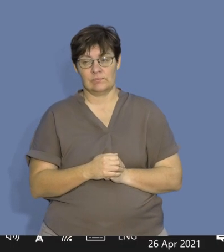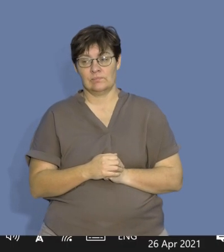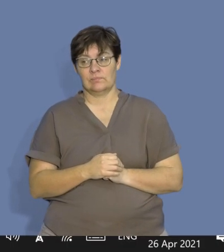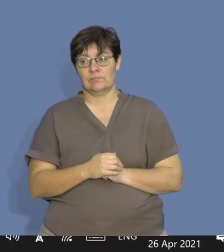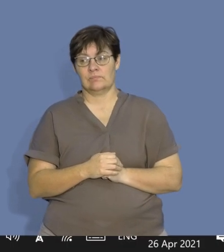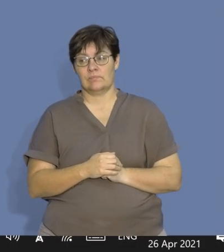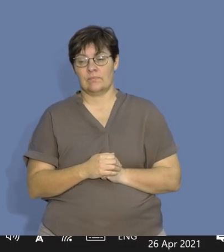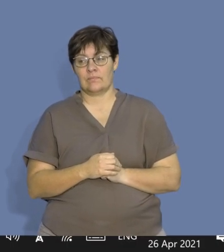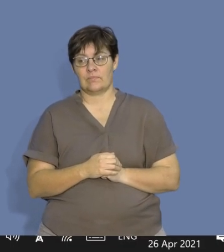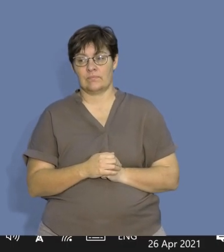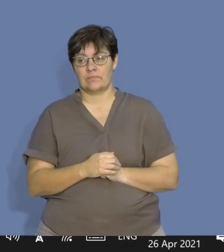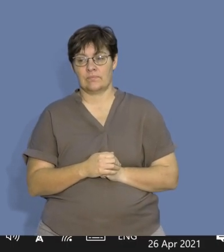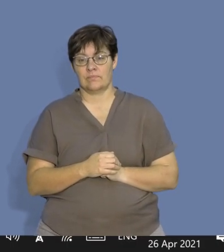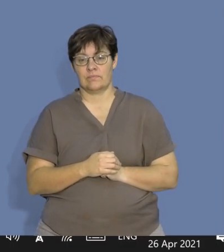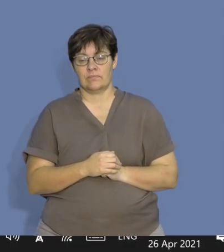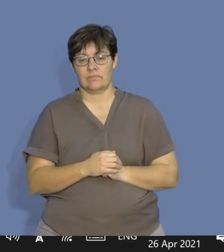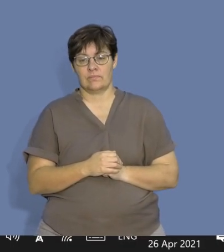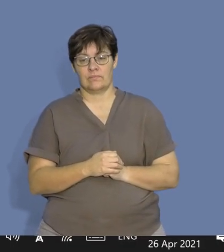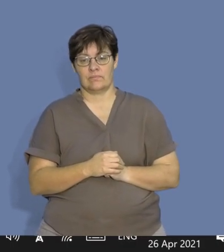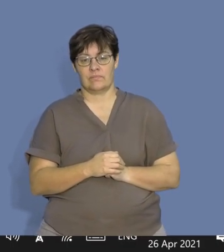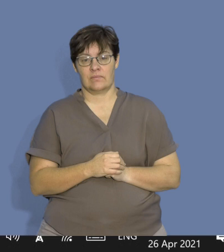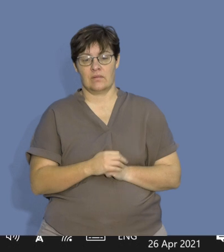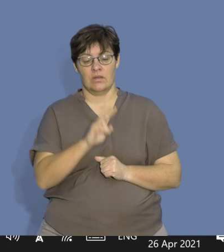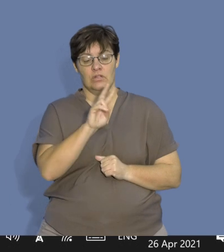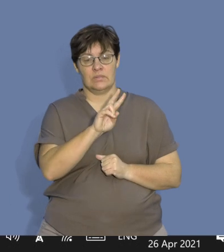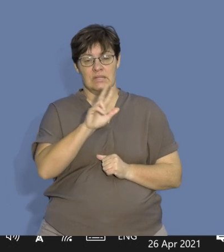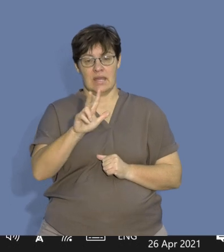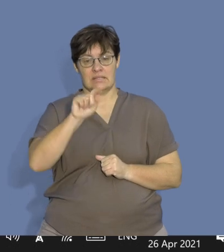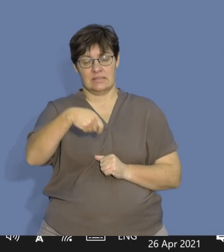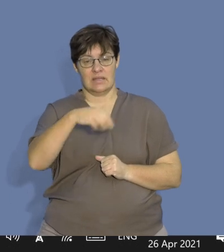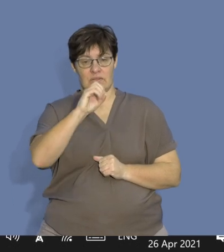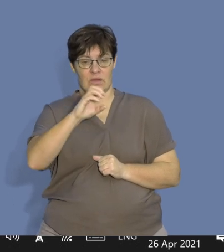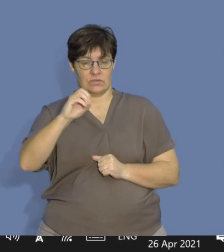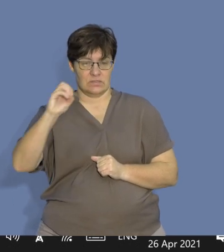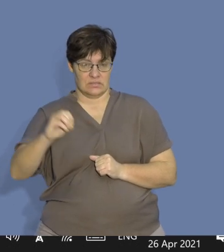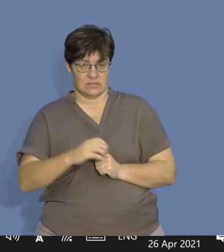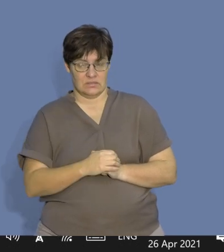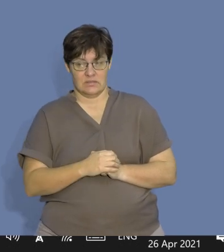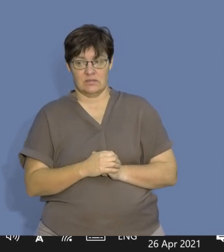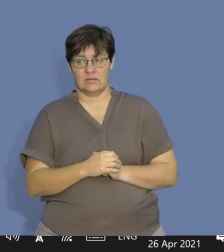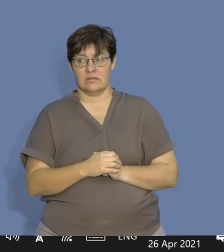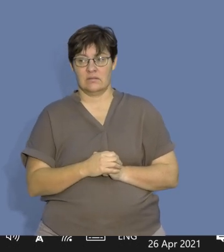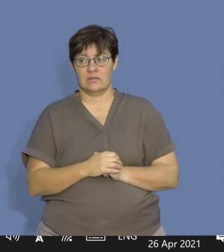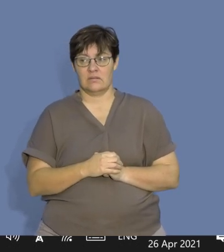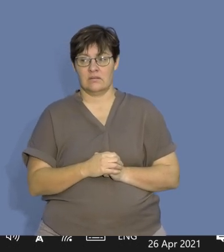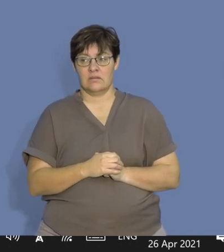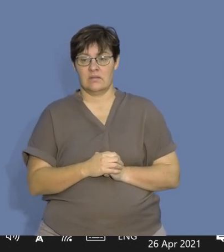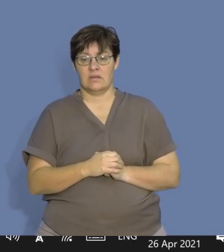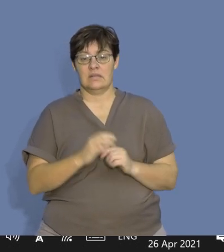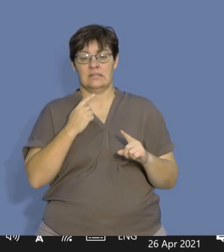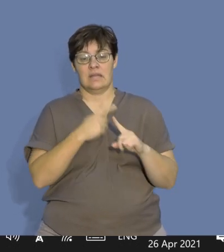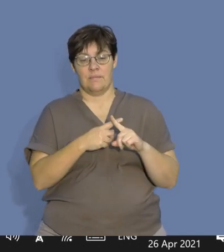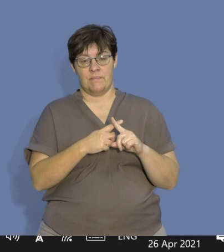calculator out. Right, so Anele, 28,000, and obviously